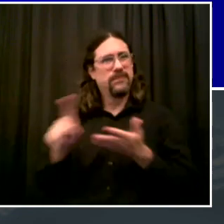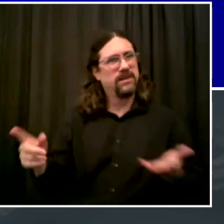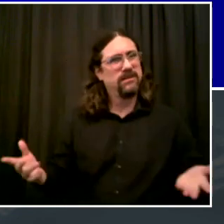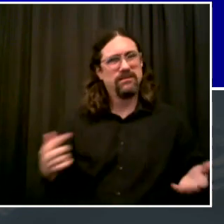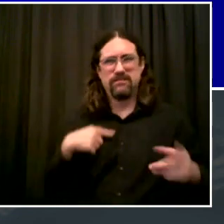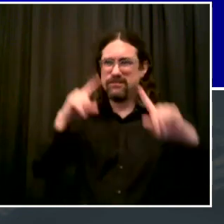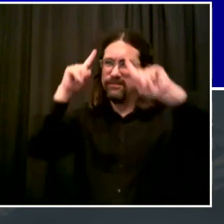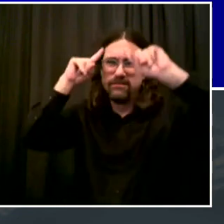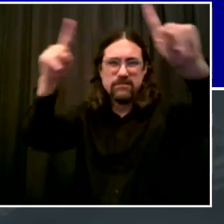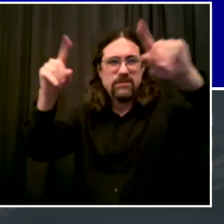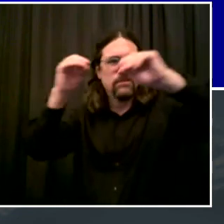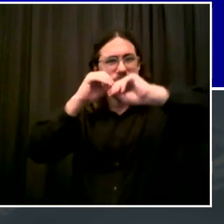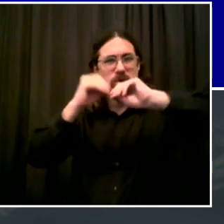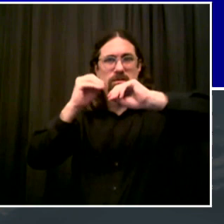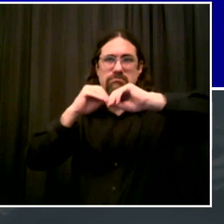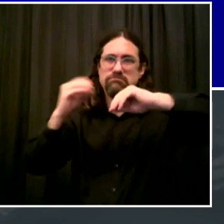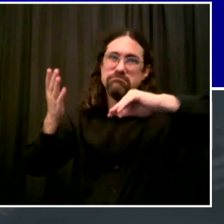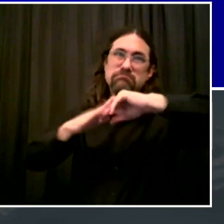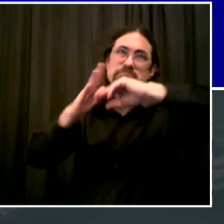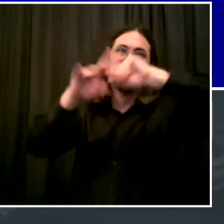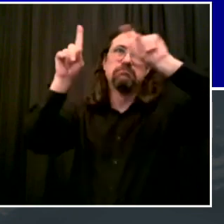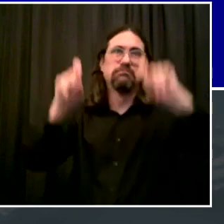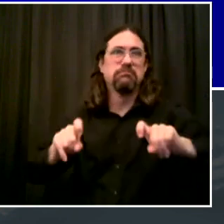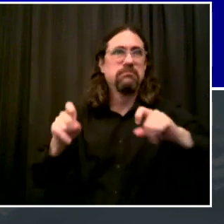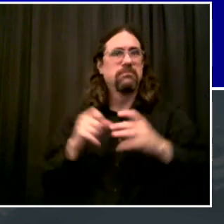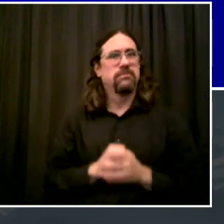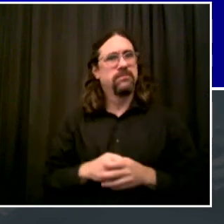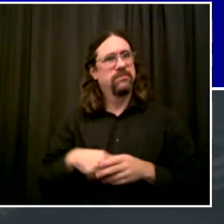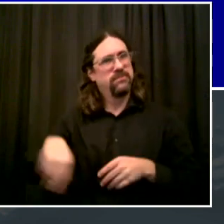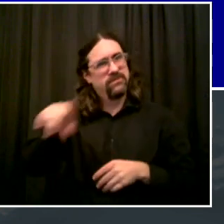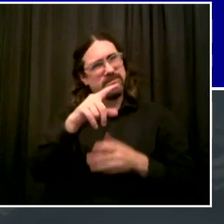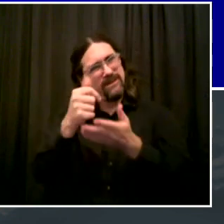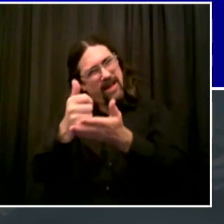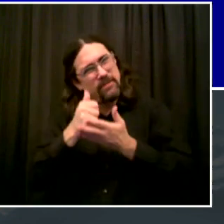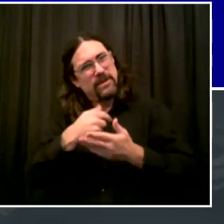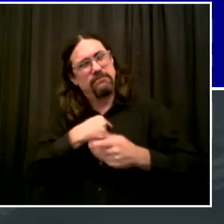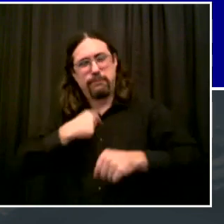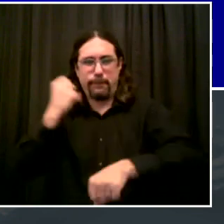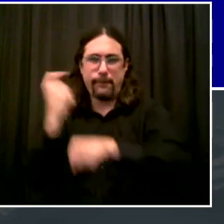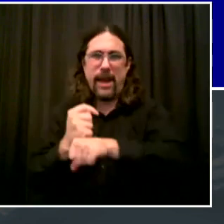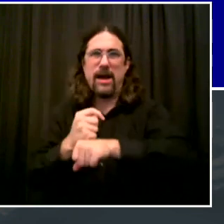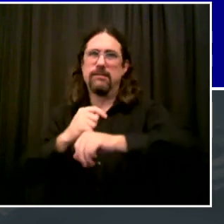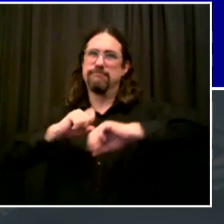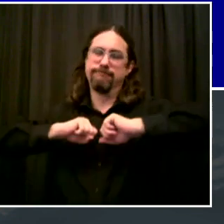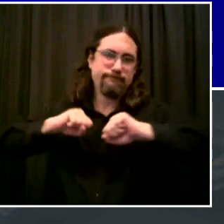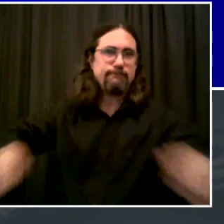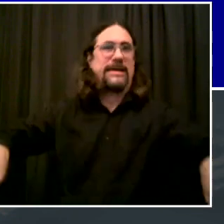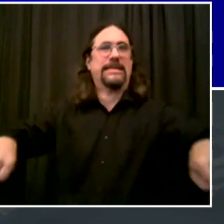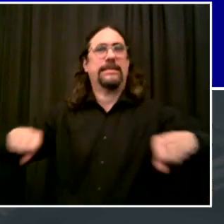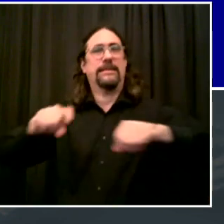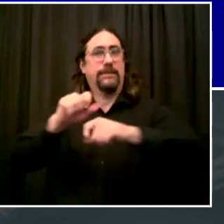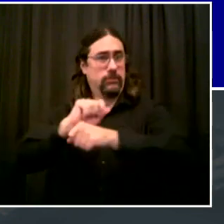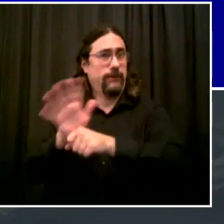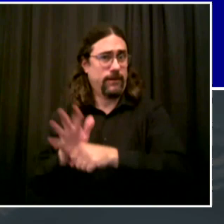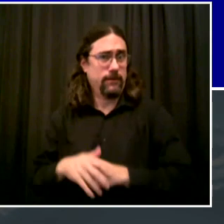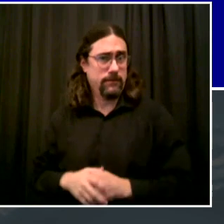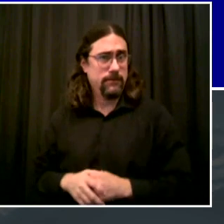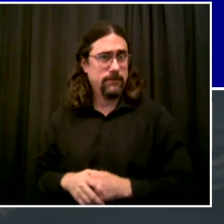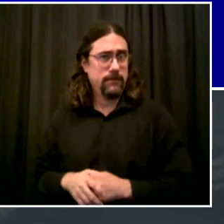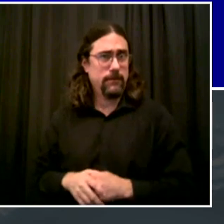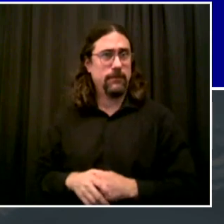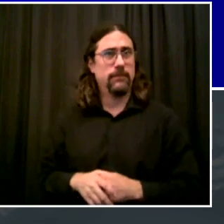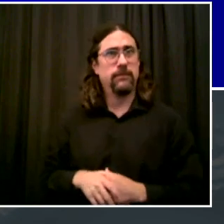So if you need to know where, text the words COVID test to 85548, and you can get the